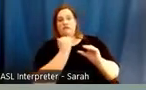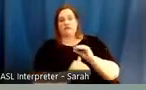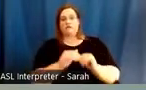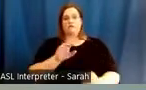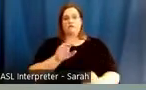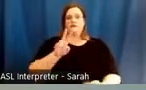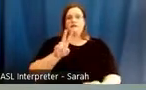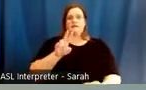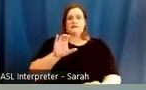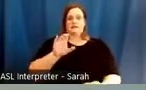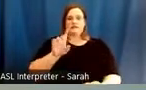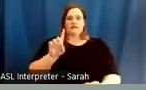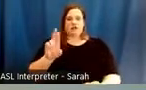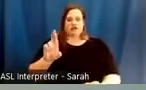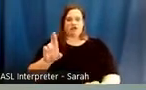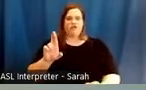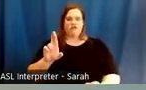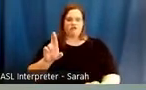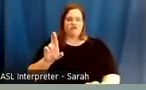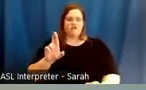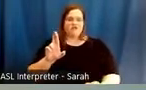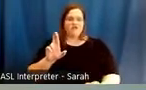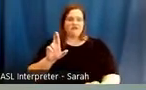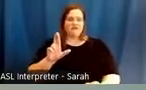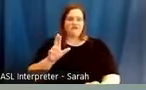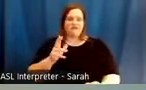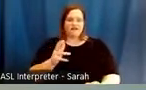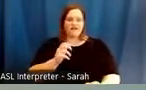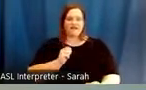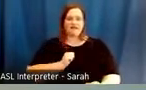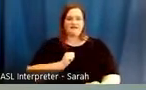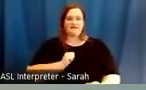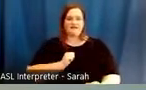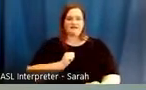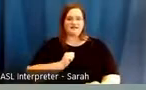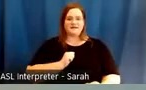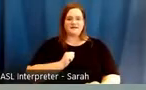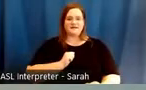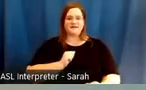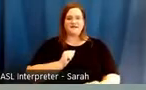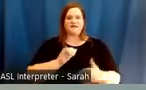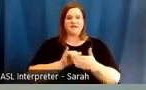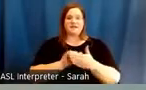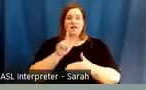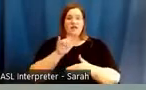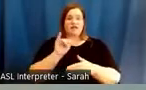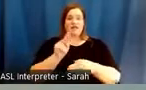VCDR. And I'll put that link in the chat.